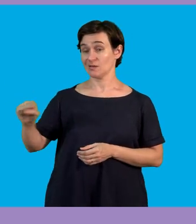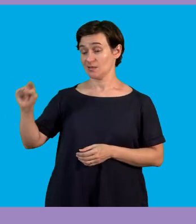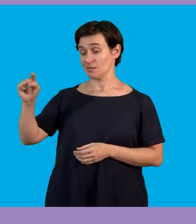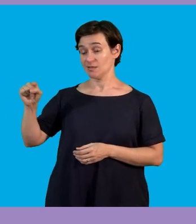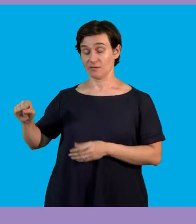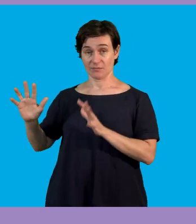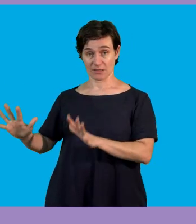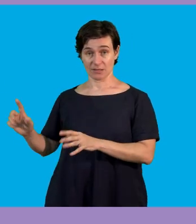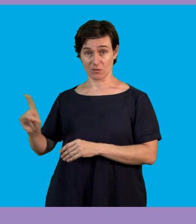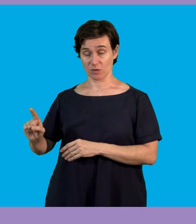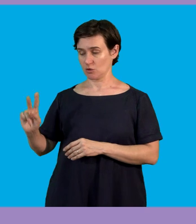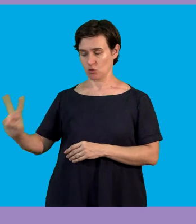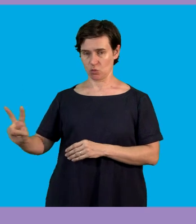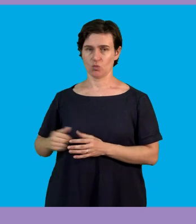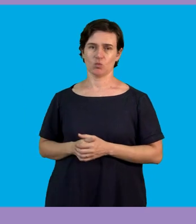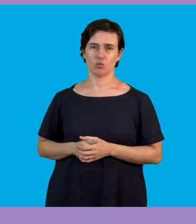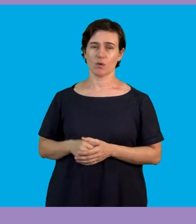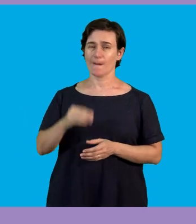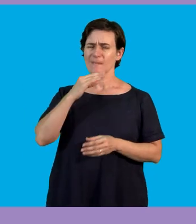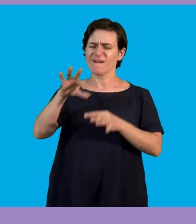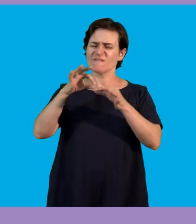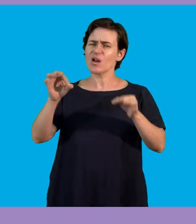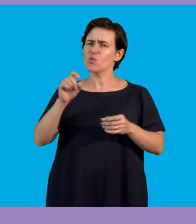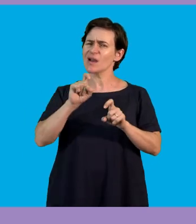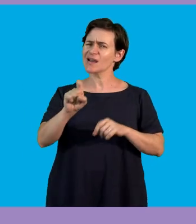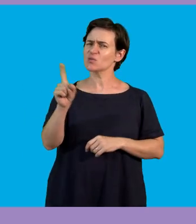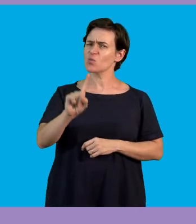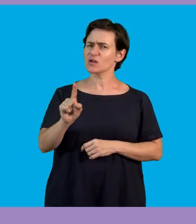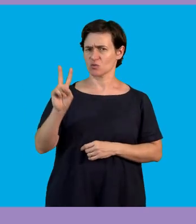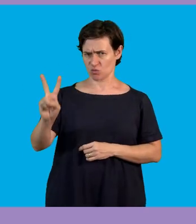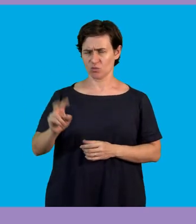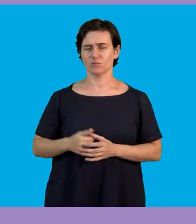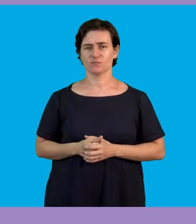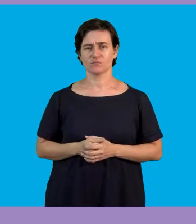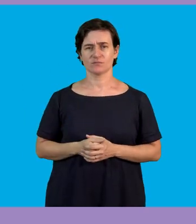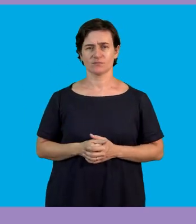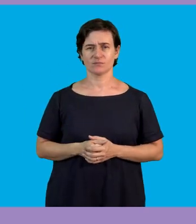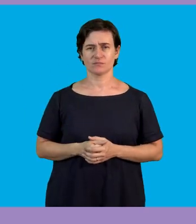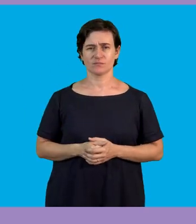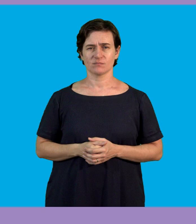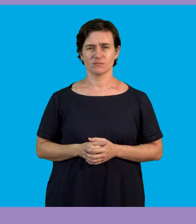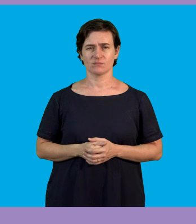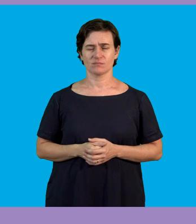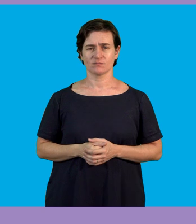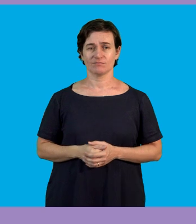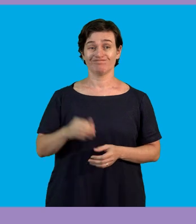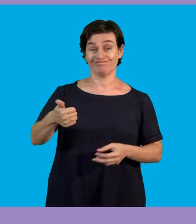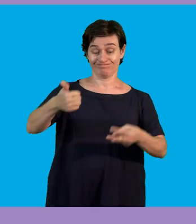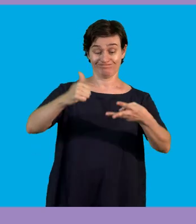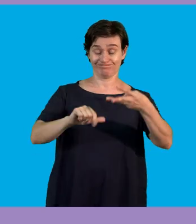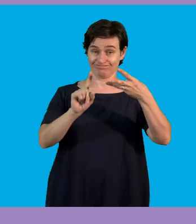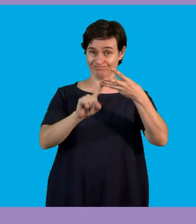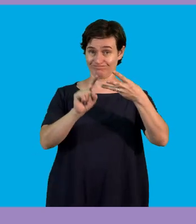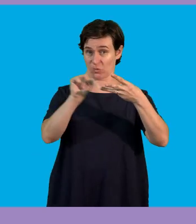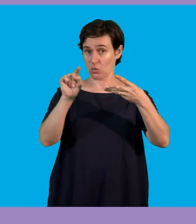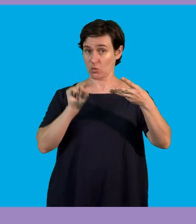x. 20 divided by 10 is 2. So our value of x would be 2. Let's look at